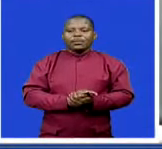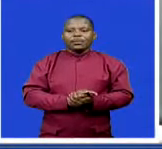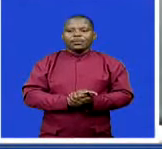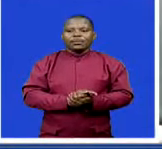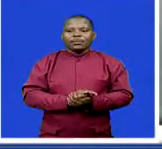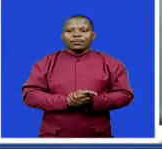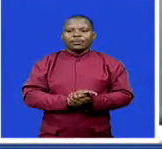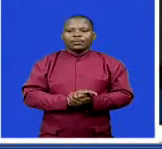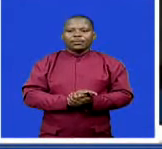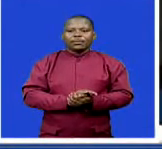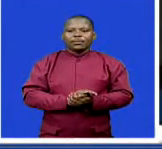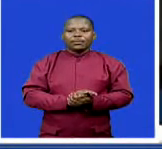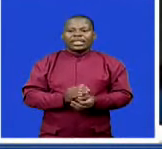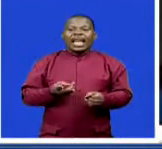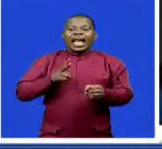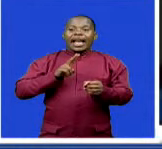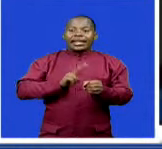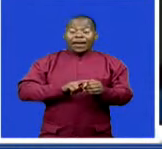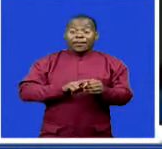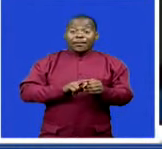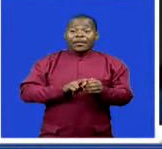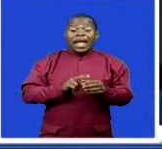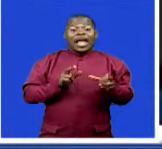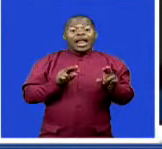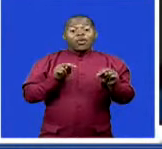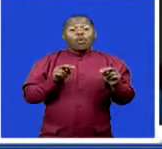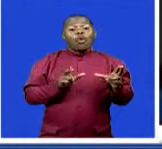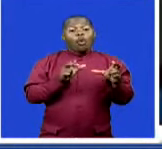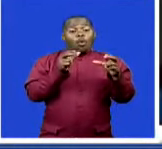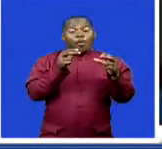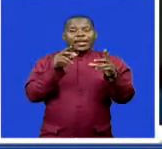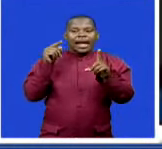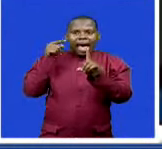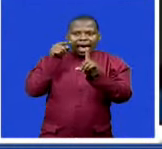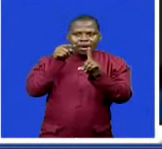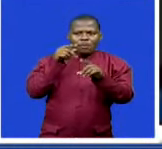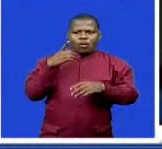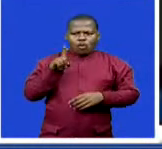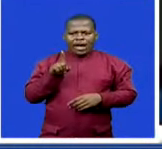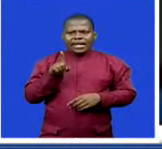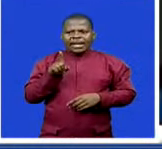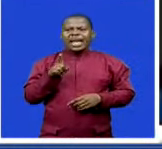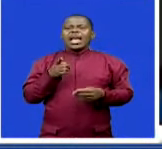ukuthi injongo yethu lenkulu kufuneka sikubuke kakhulu lokho.